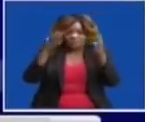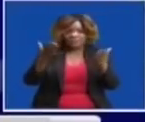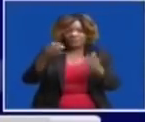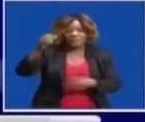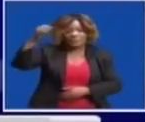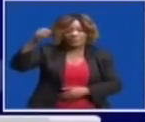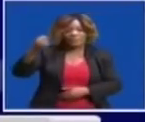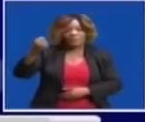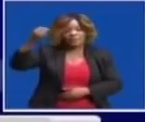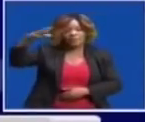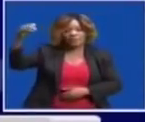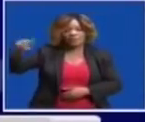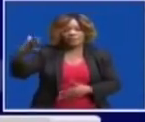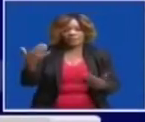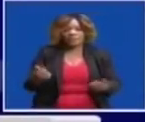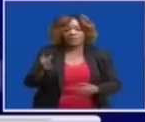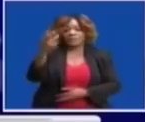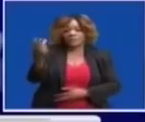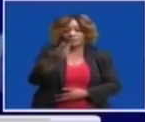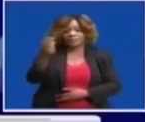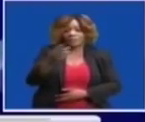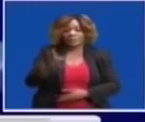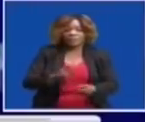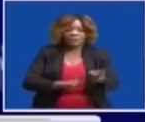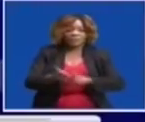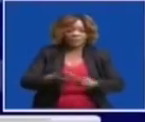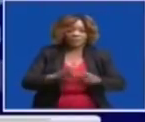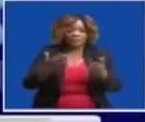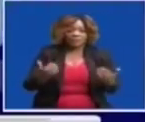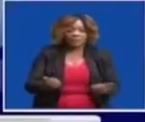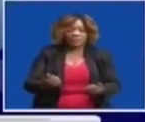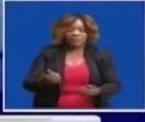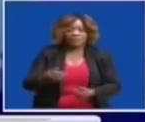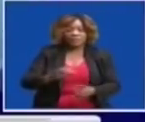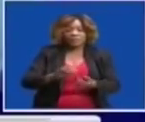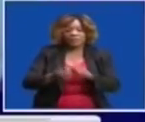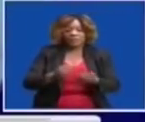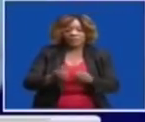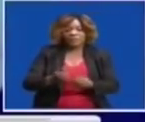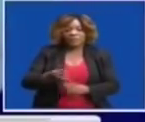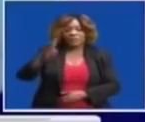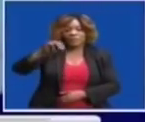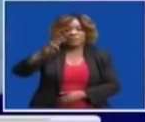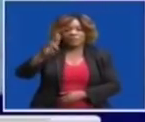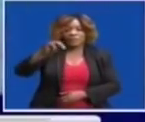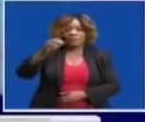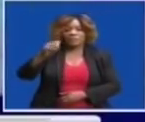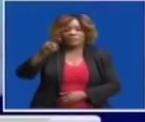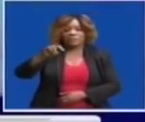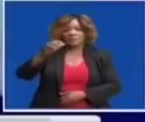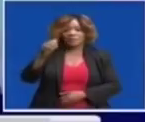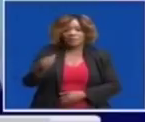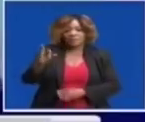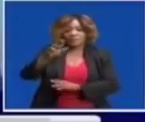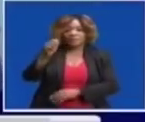champions Zesco United will be played on Wednesday, as well as the match involving Lumwana Radiants and Nkana